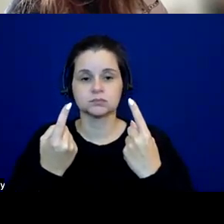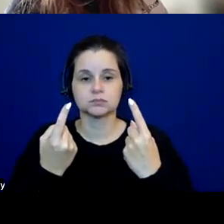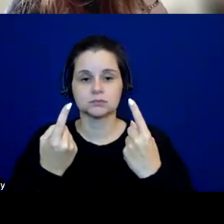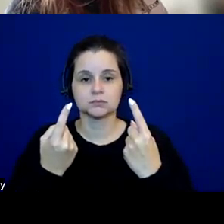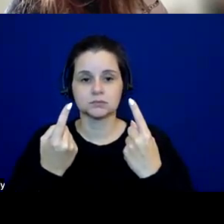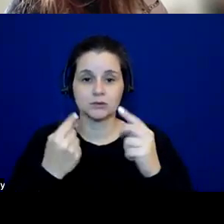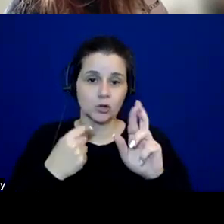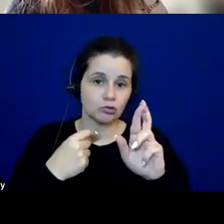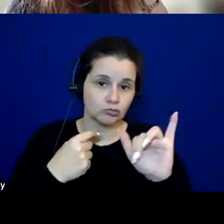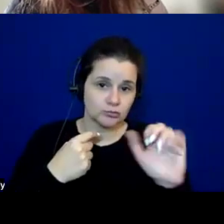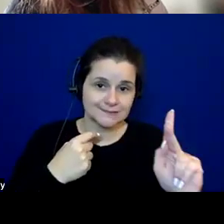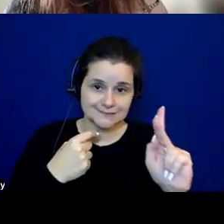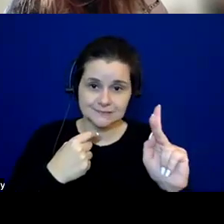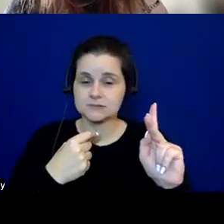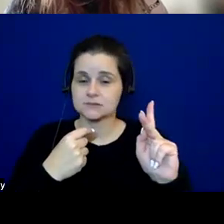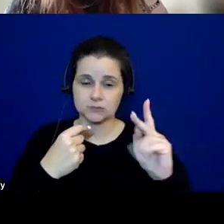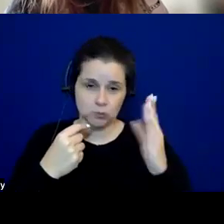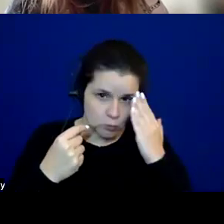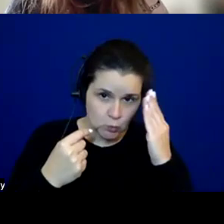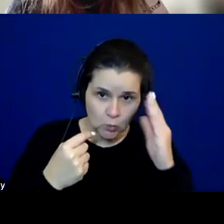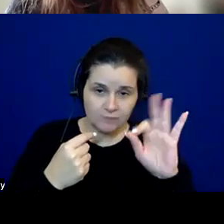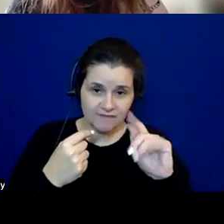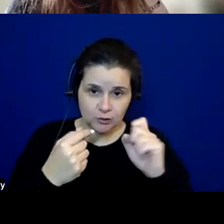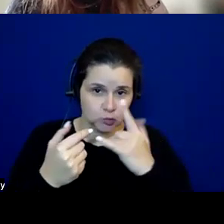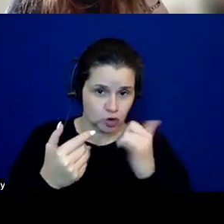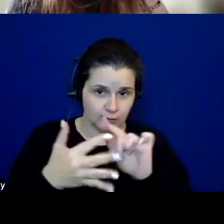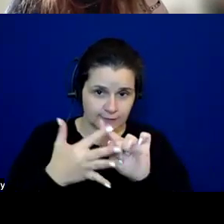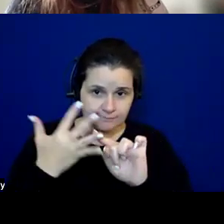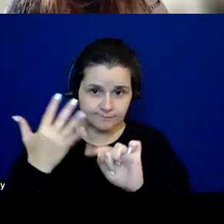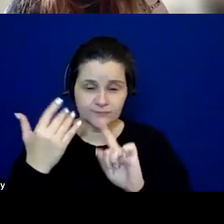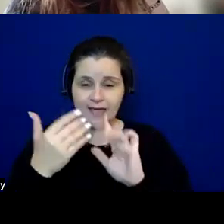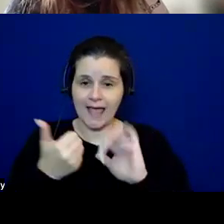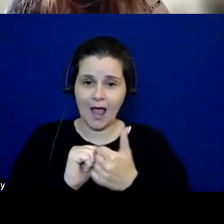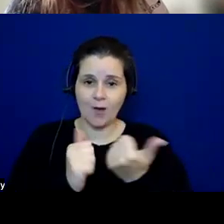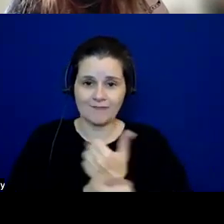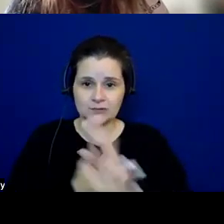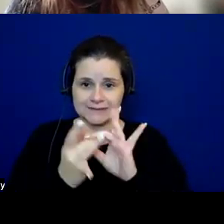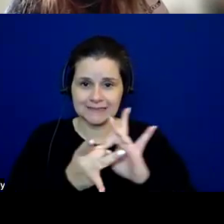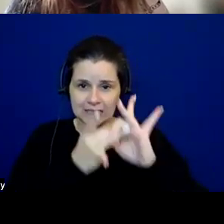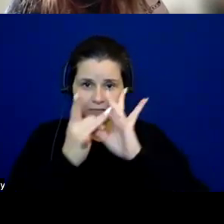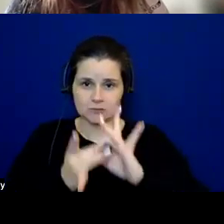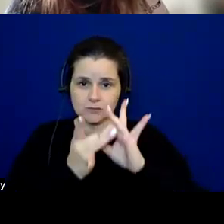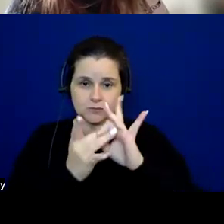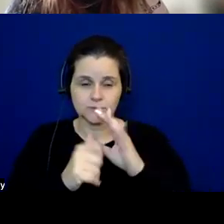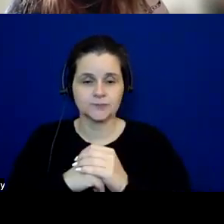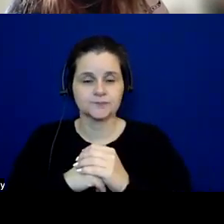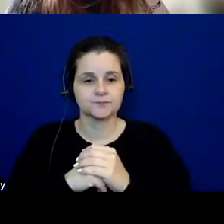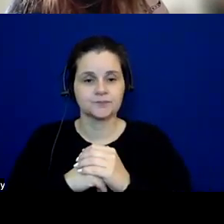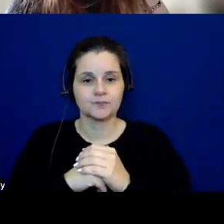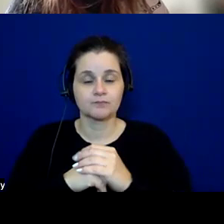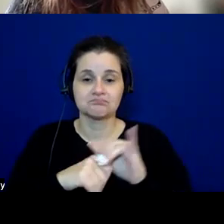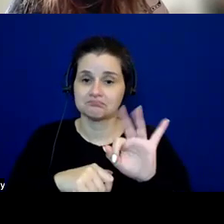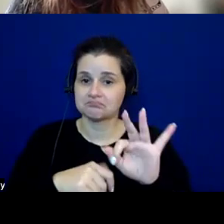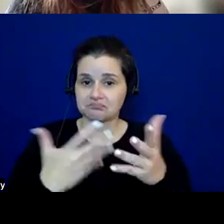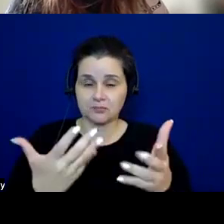these risk factors and the way that this all interplays. If you've ever